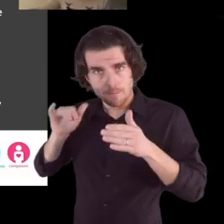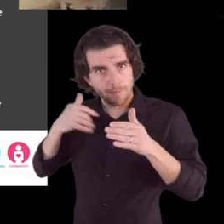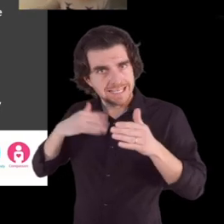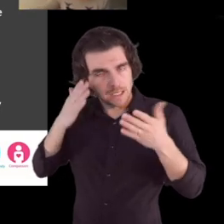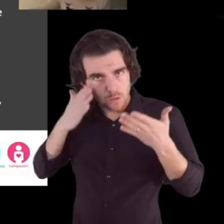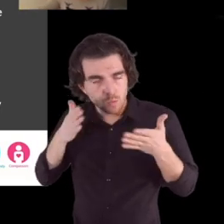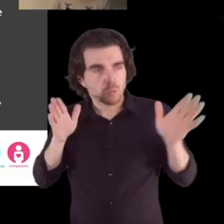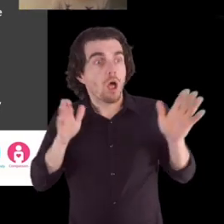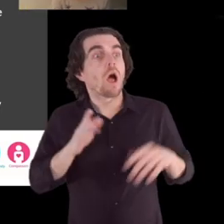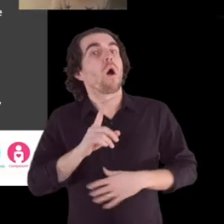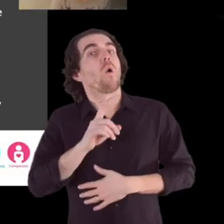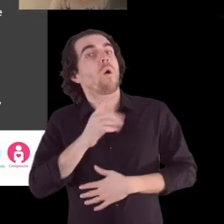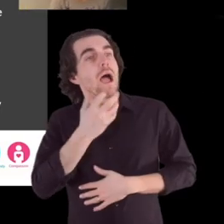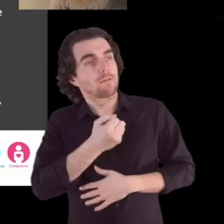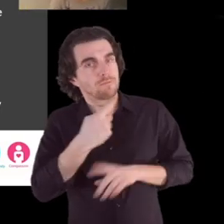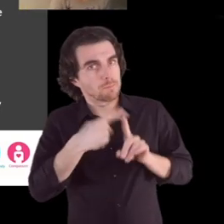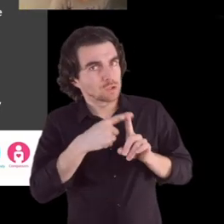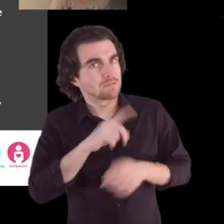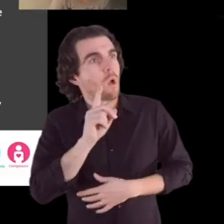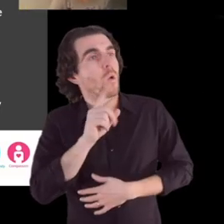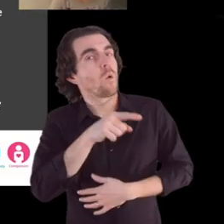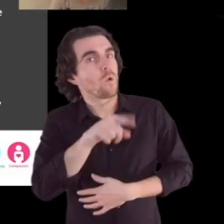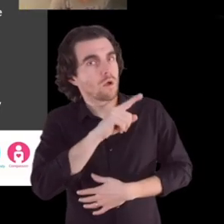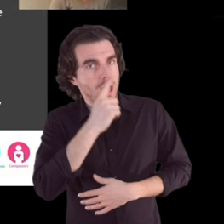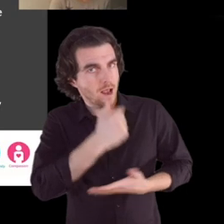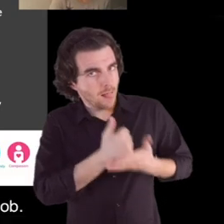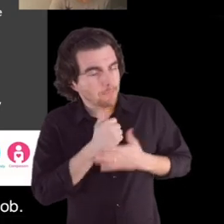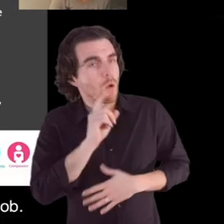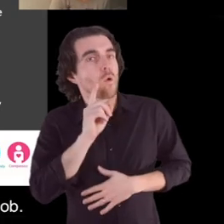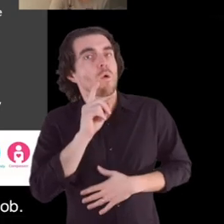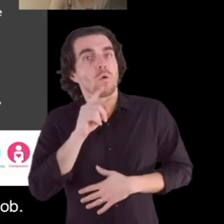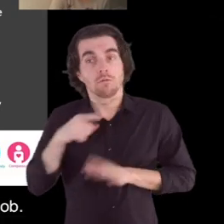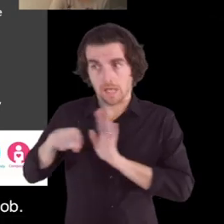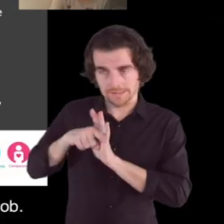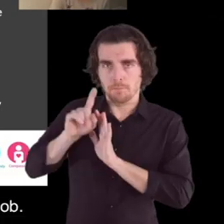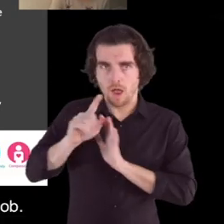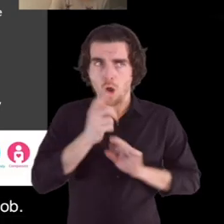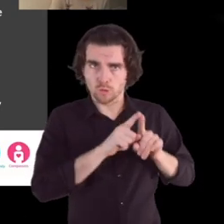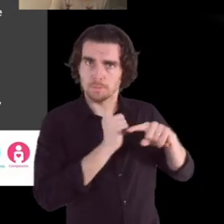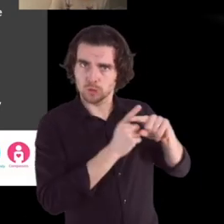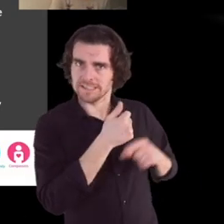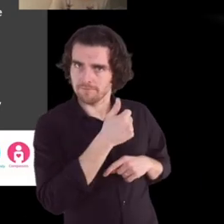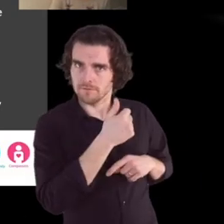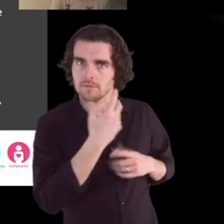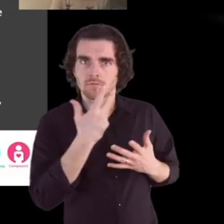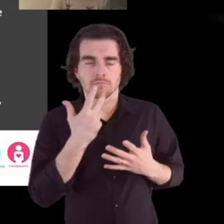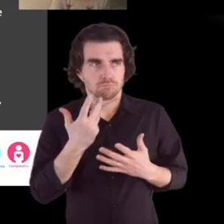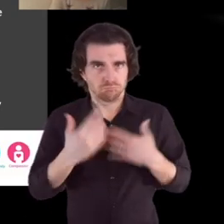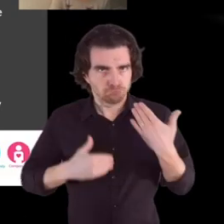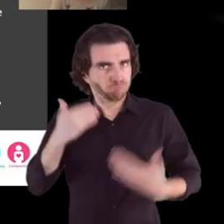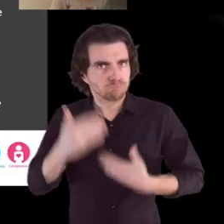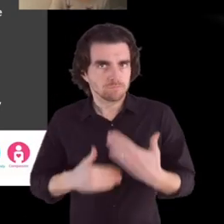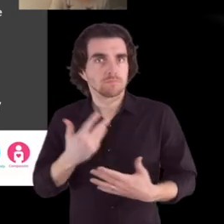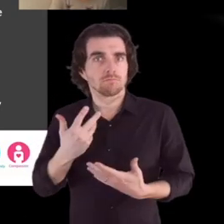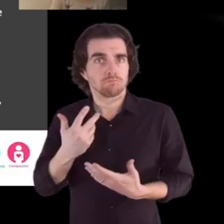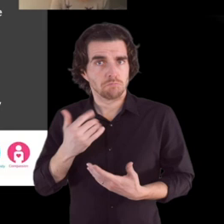discounting the positives. So like if you do something in work, you make a mistake, or you think you haven't done a good job, you know, where you give yourself a really hard time and